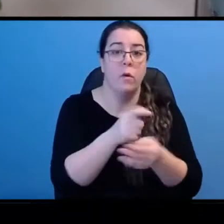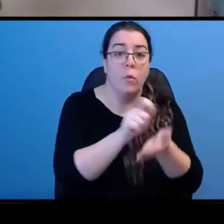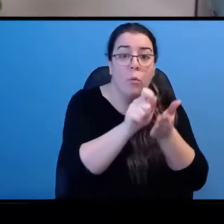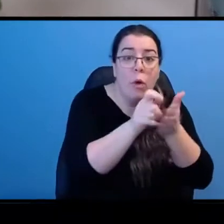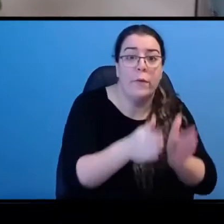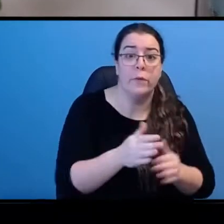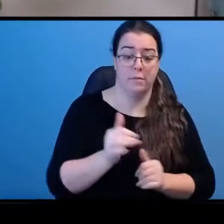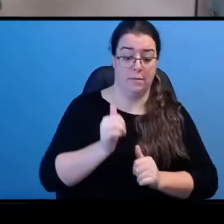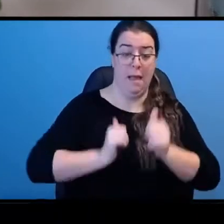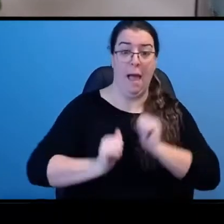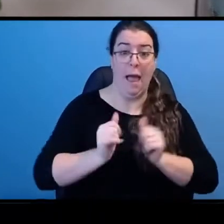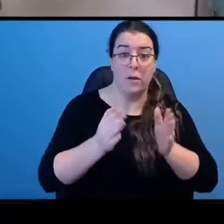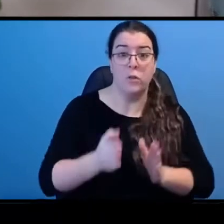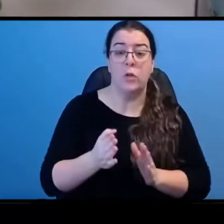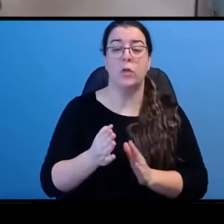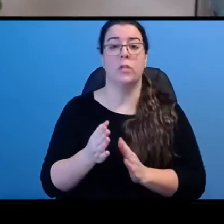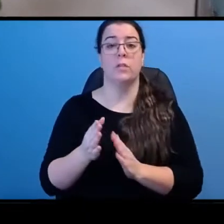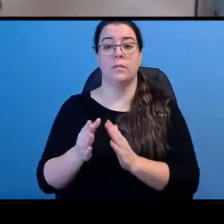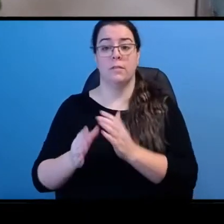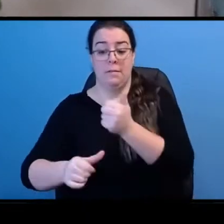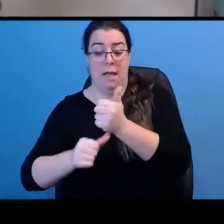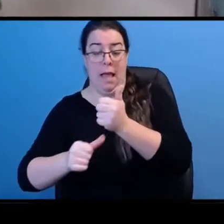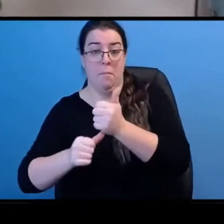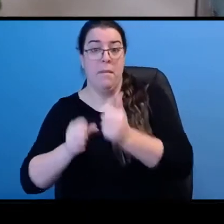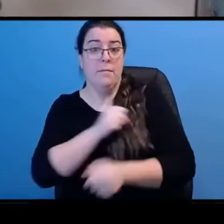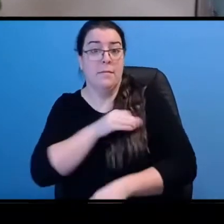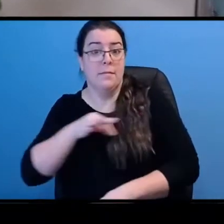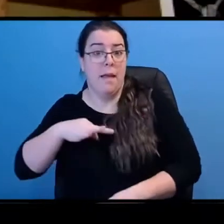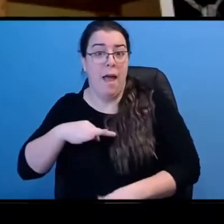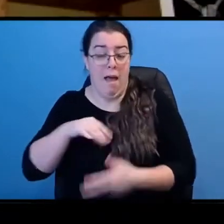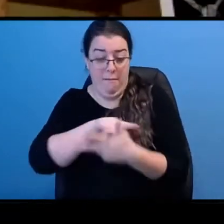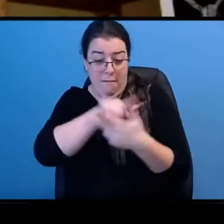project, anything like that, you really need to get the